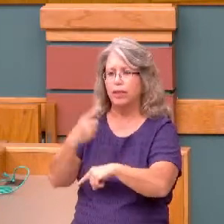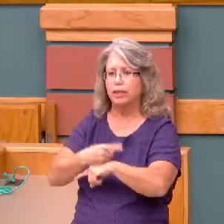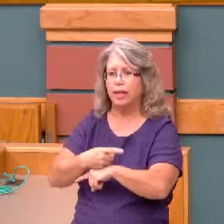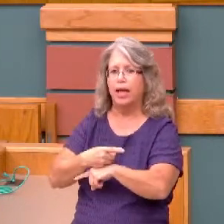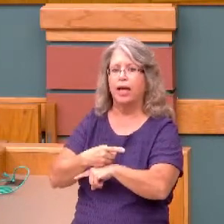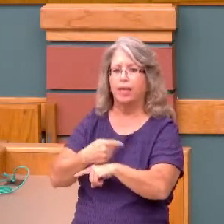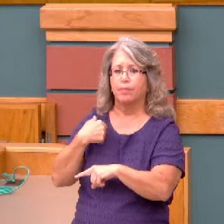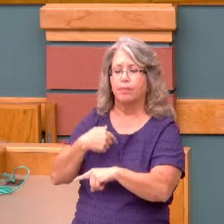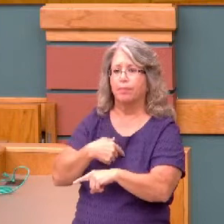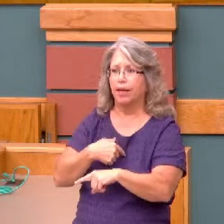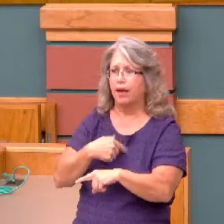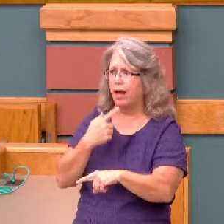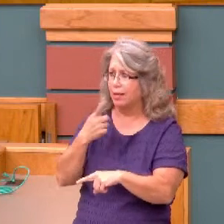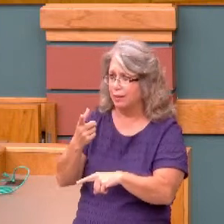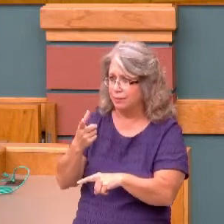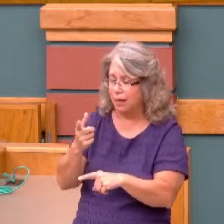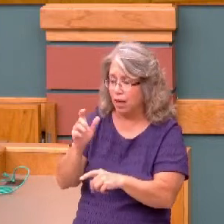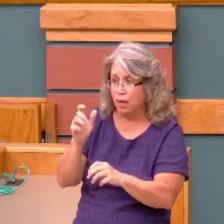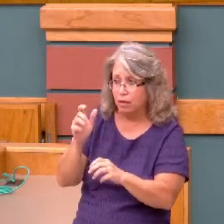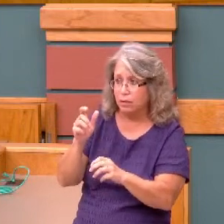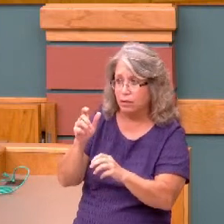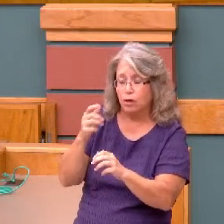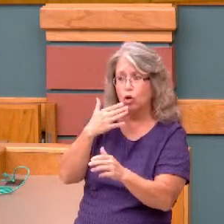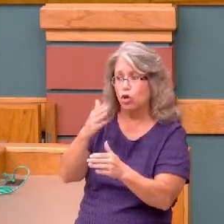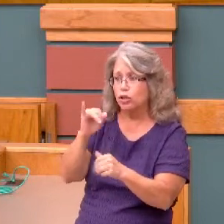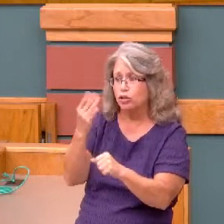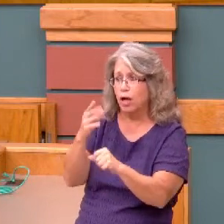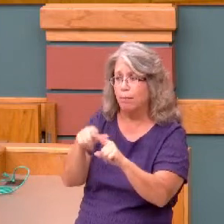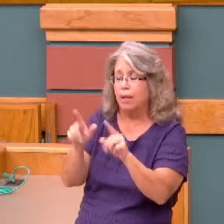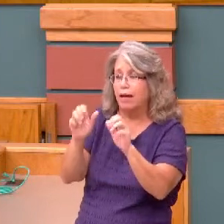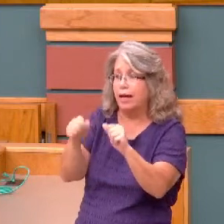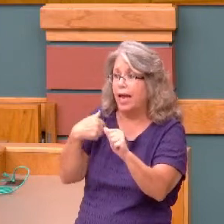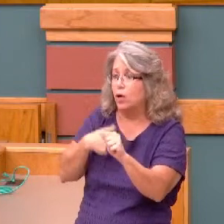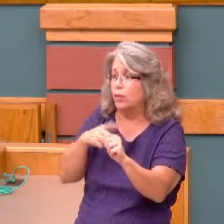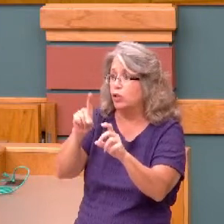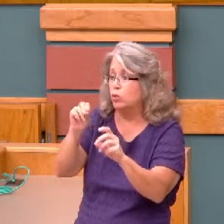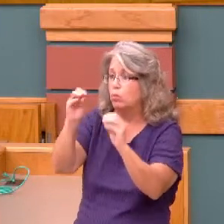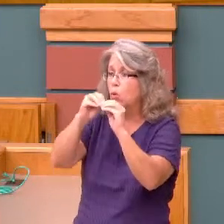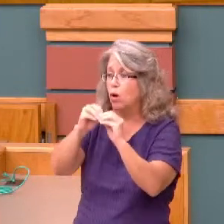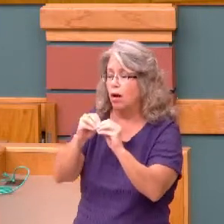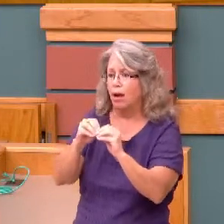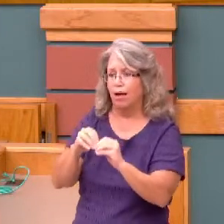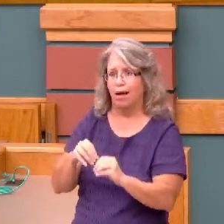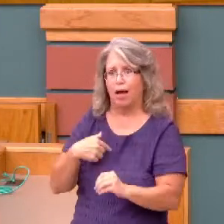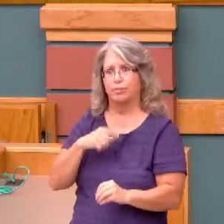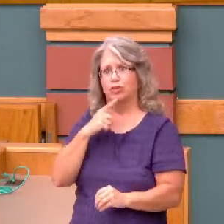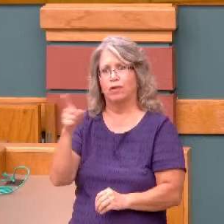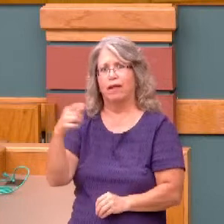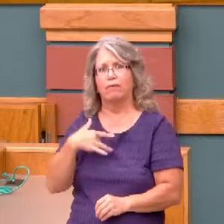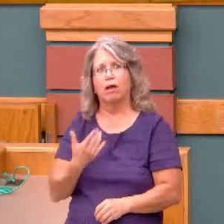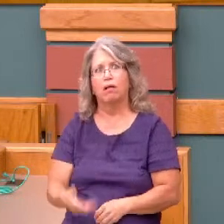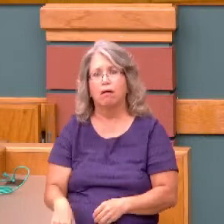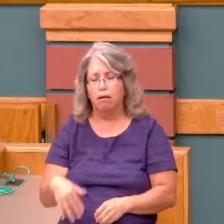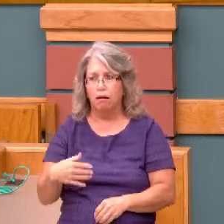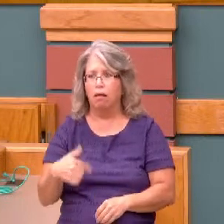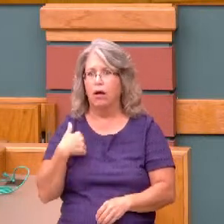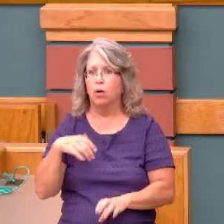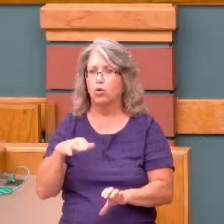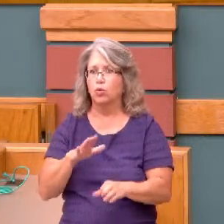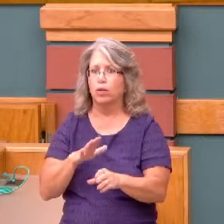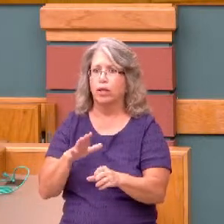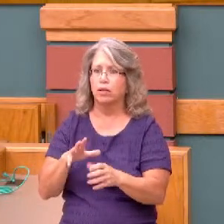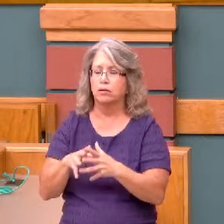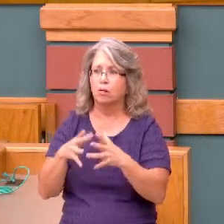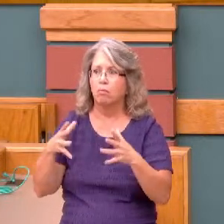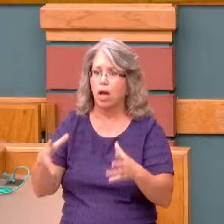state is doing. And I know they must think to themselves, I mean, aren't we doing enough? And of course, they're doing everything they can, but